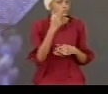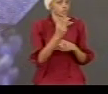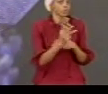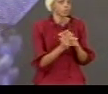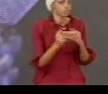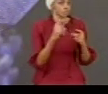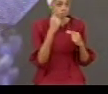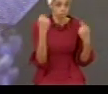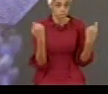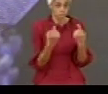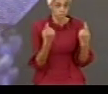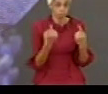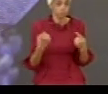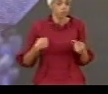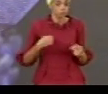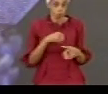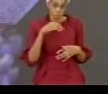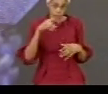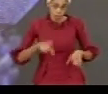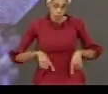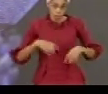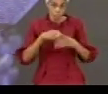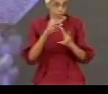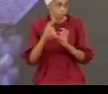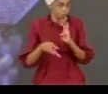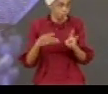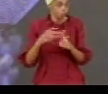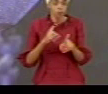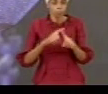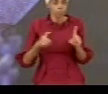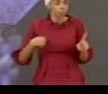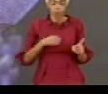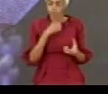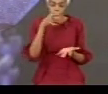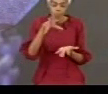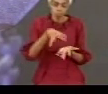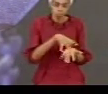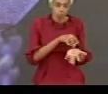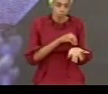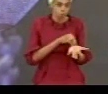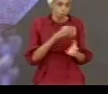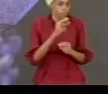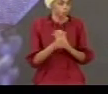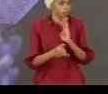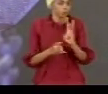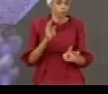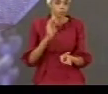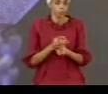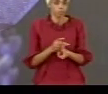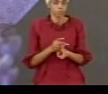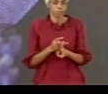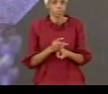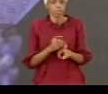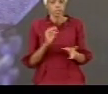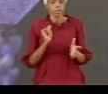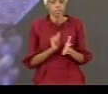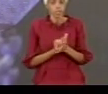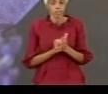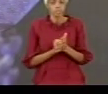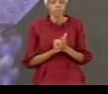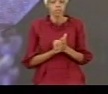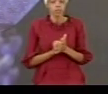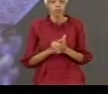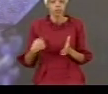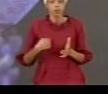world. We should not employ the method of the world to think by so doing we snatch something out of the hands of